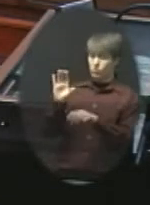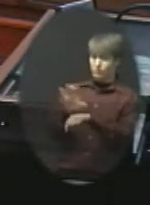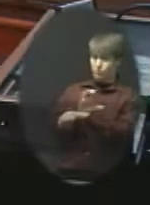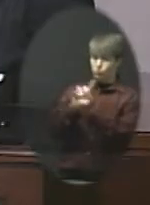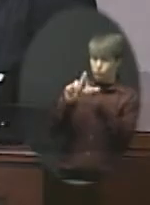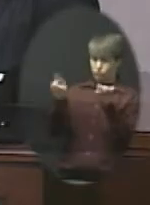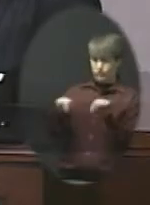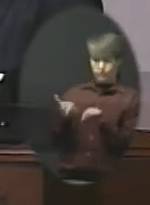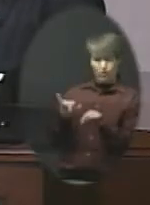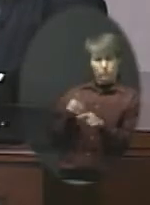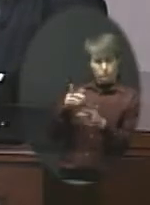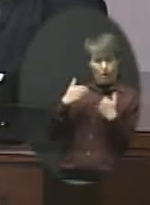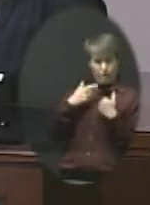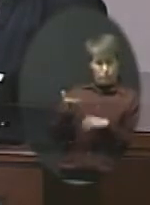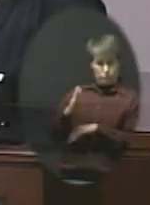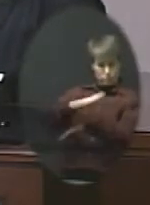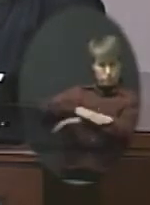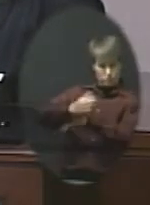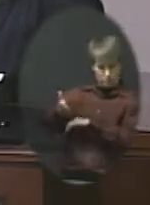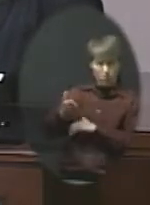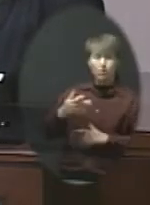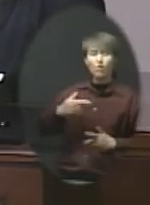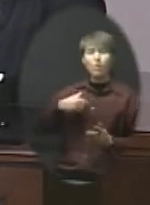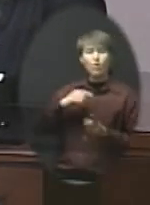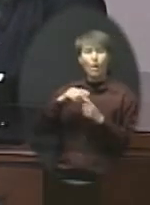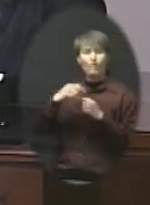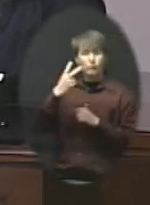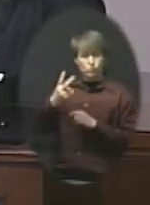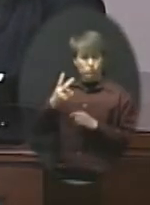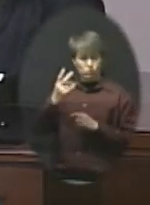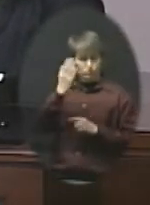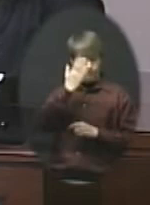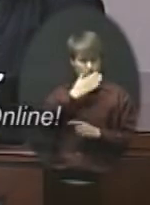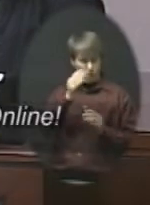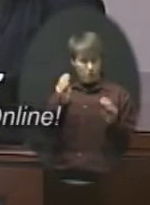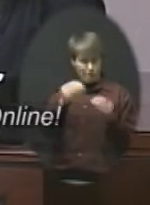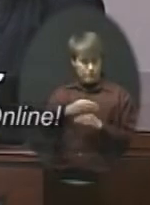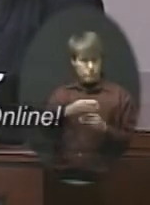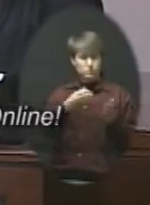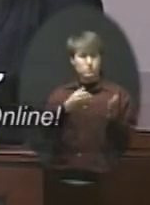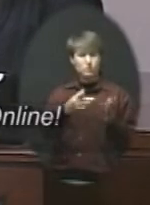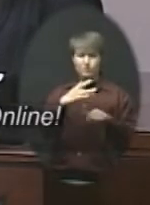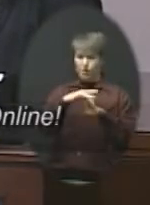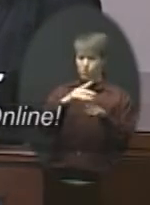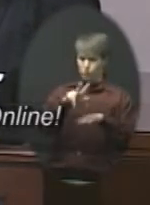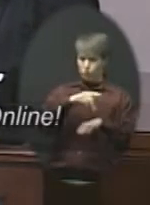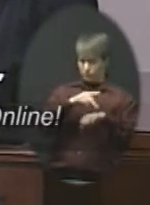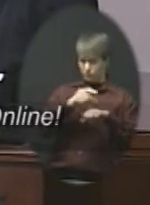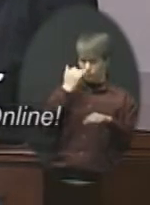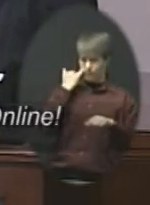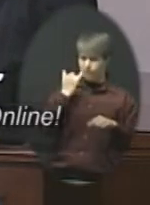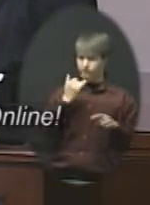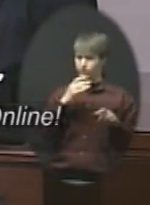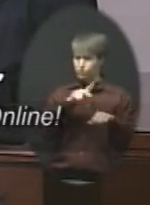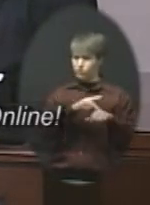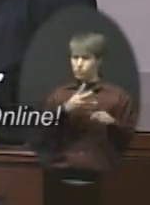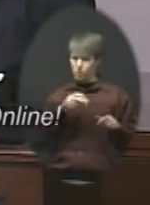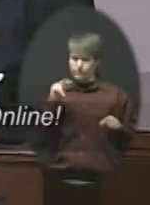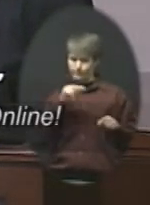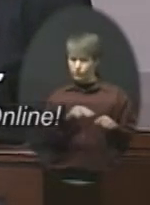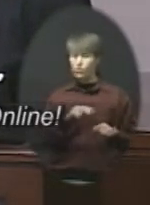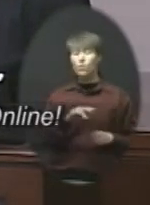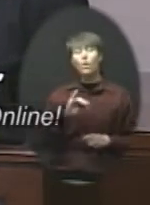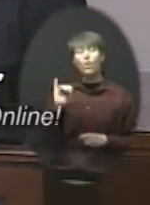desk. We will place it two in the front office. Availability for it at the principal's desk if she wants to view it. And in